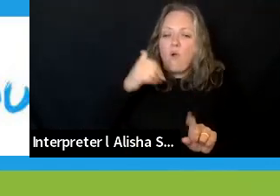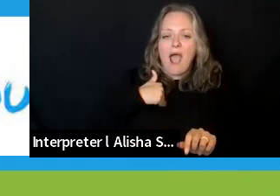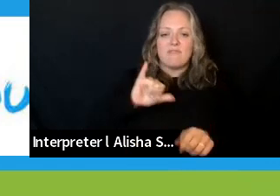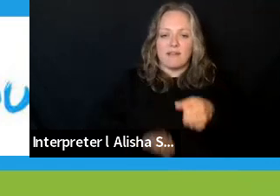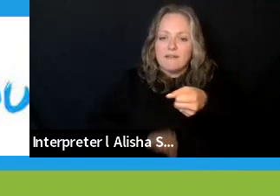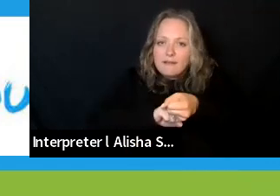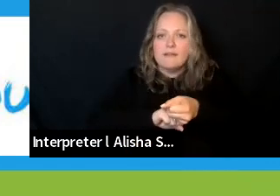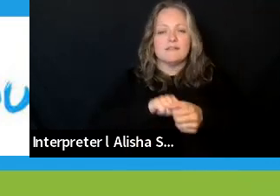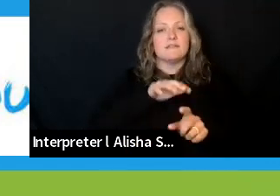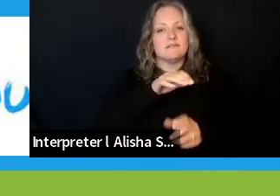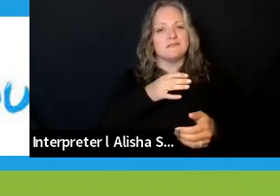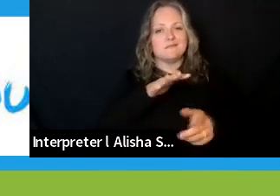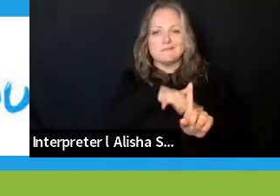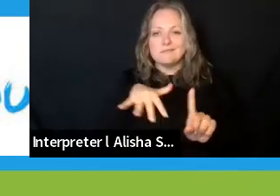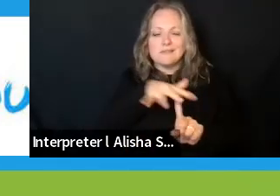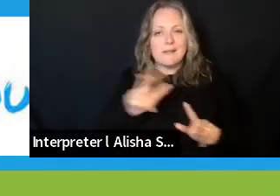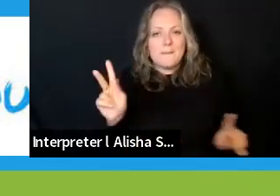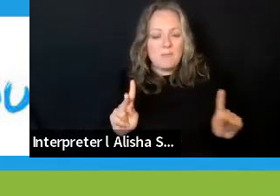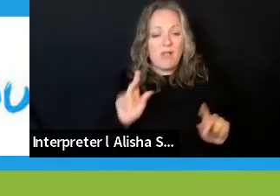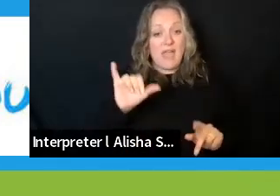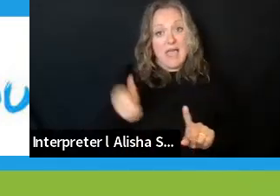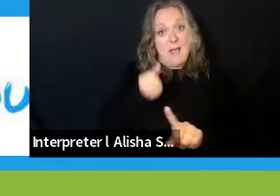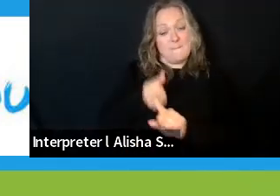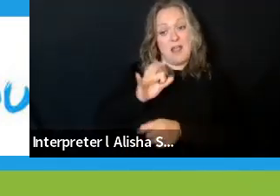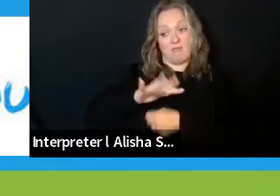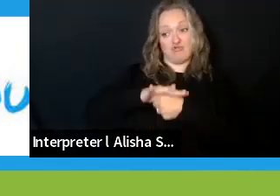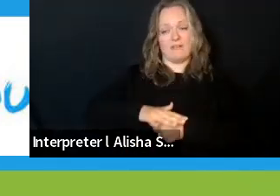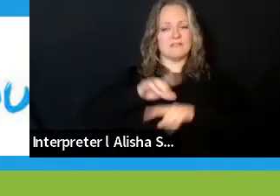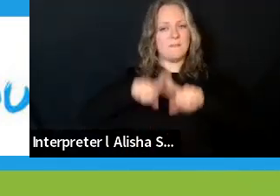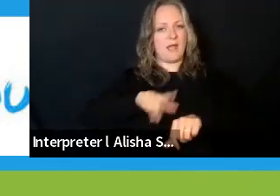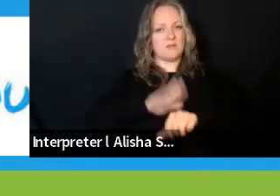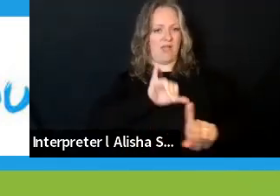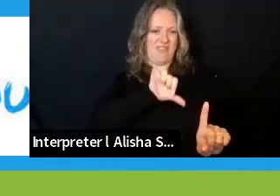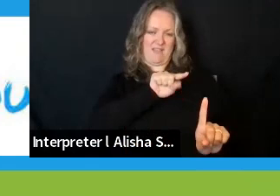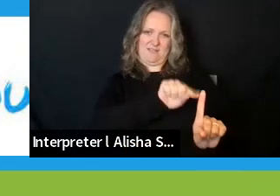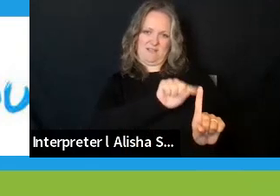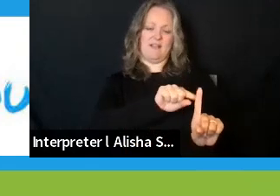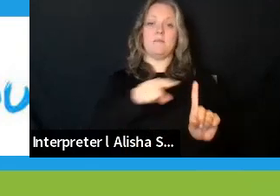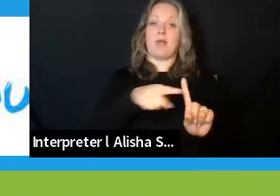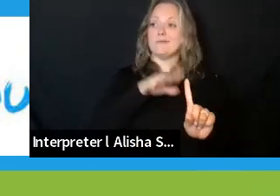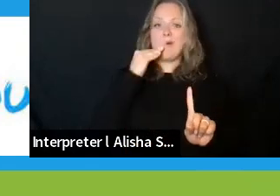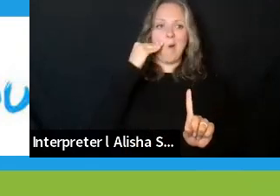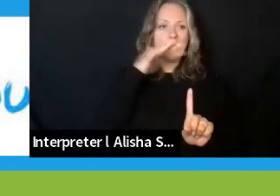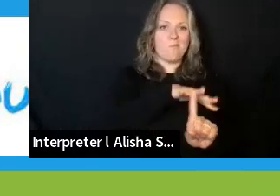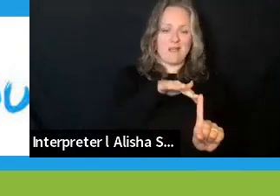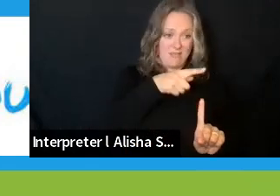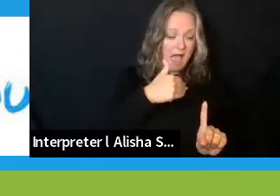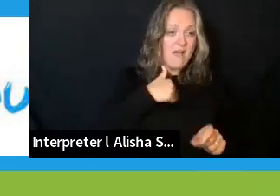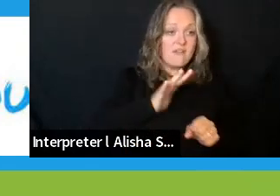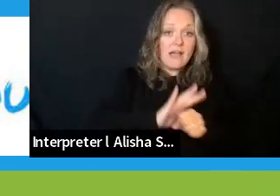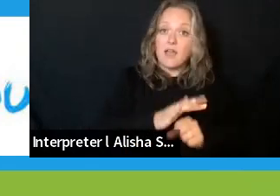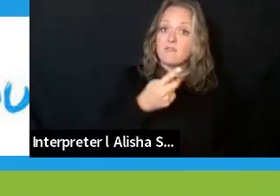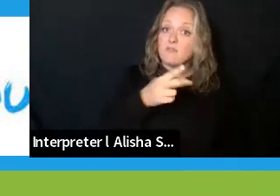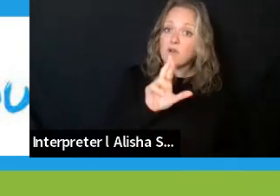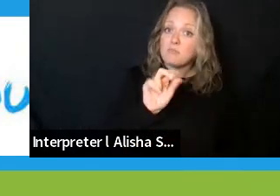impact of this stress greatly depends on the protective factors that exist in the home to help the child cope with the